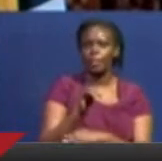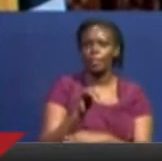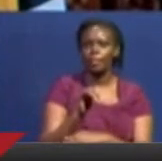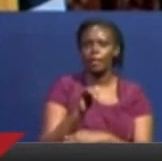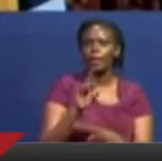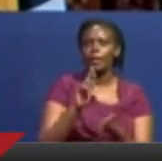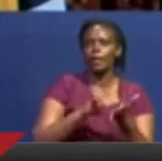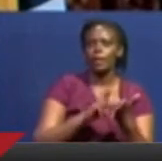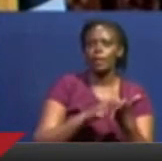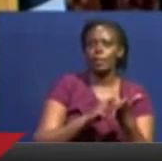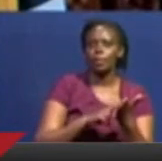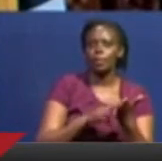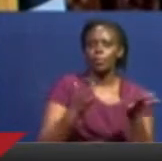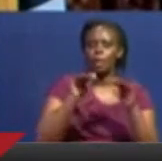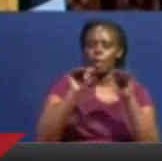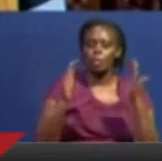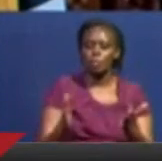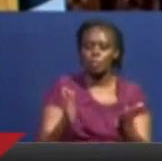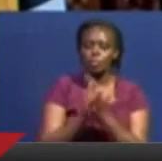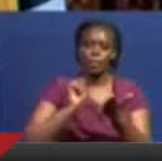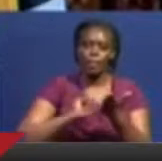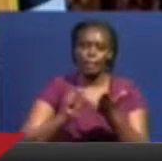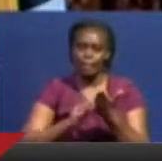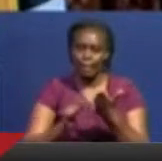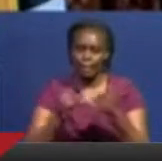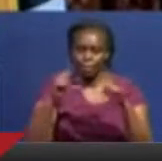you record at the table with the clerks.